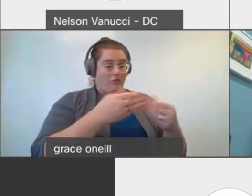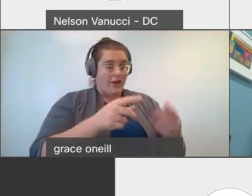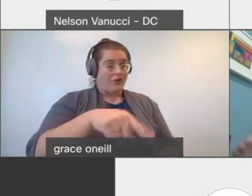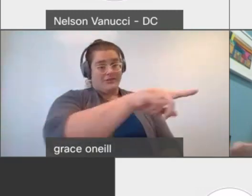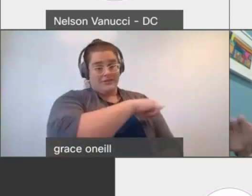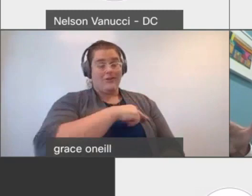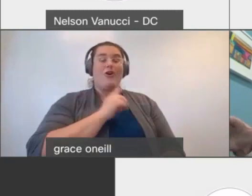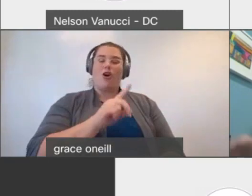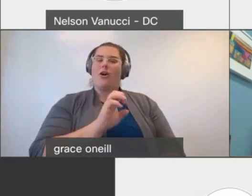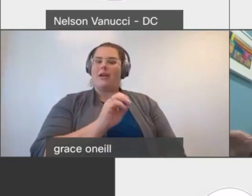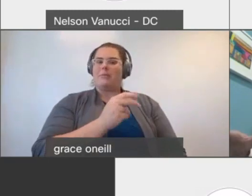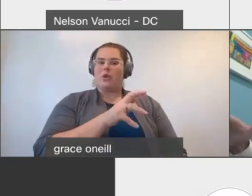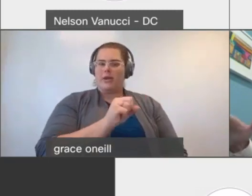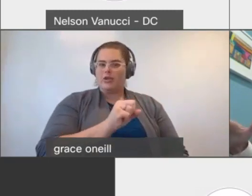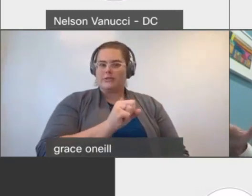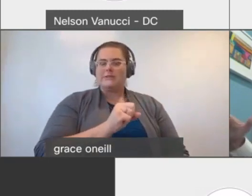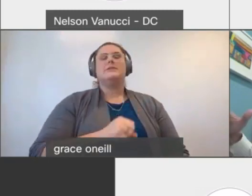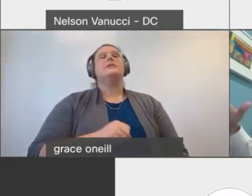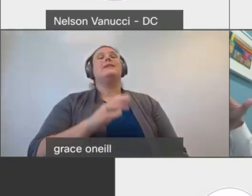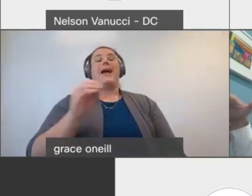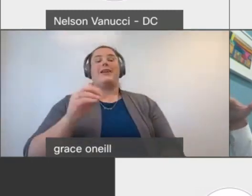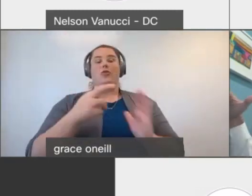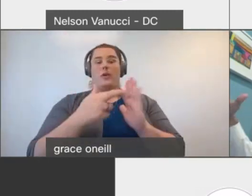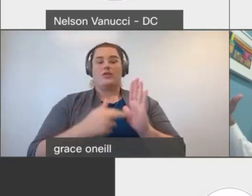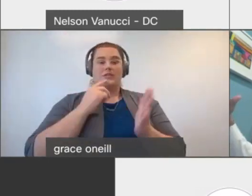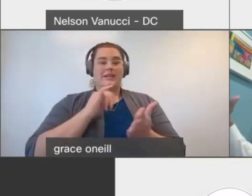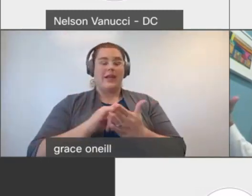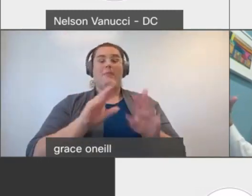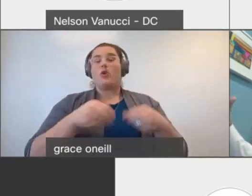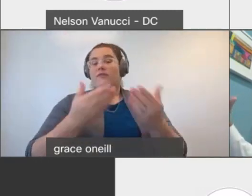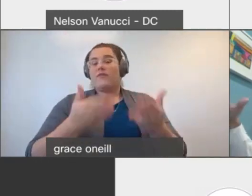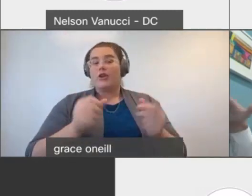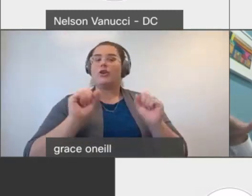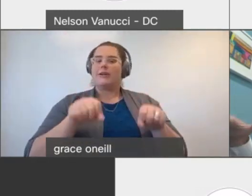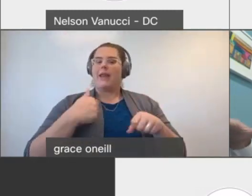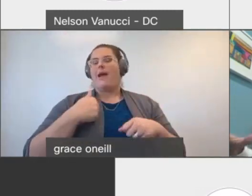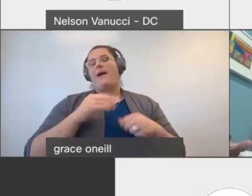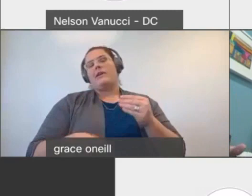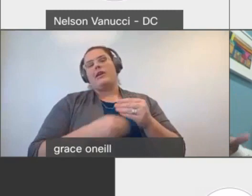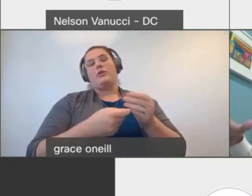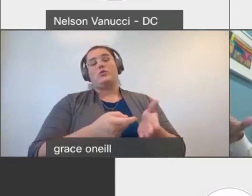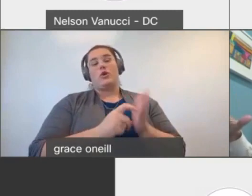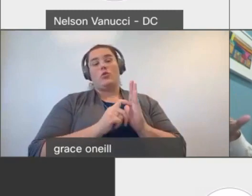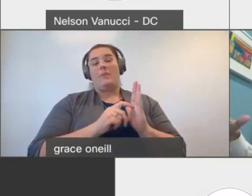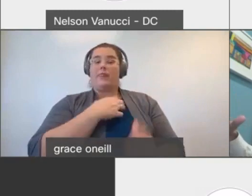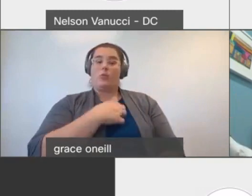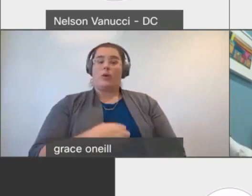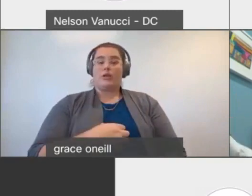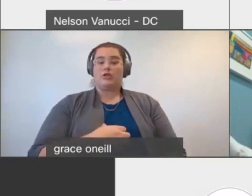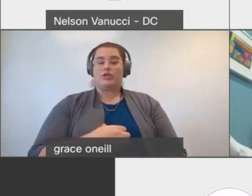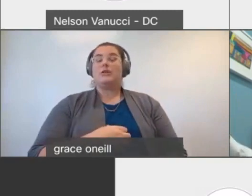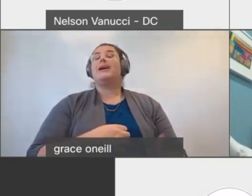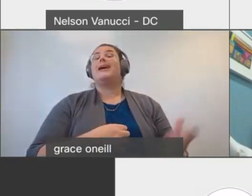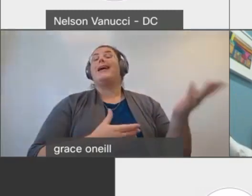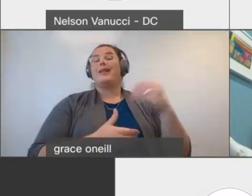for one, it allows that providers can have any increased requirements they wish, including a